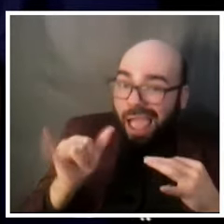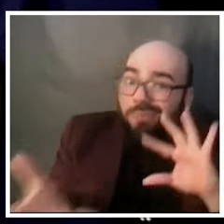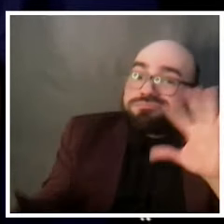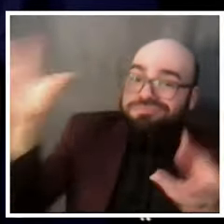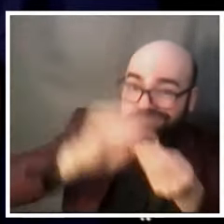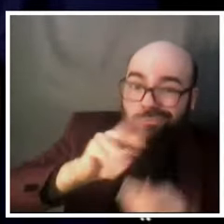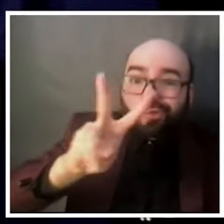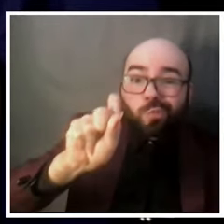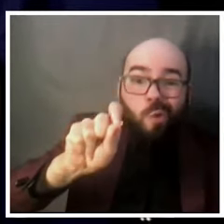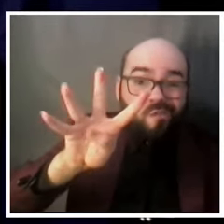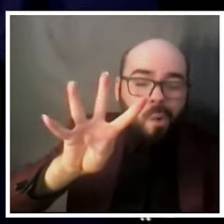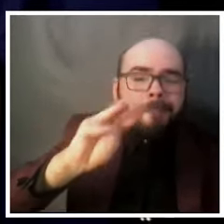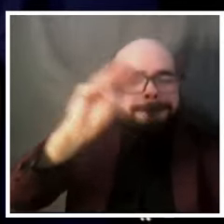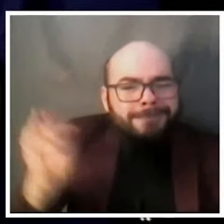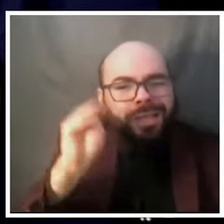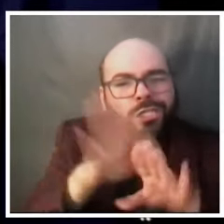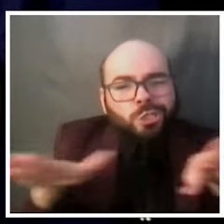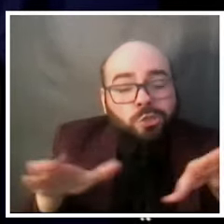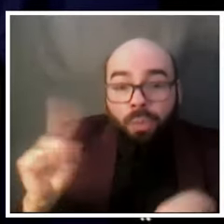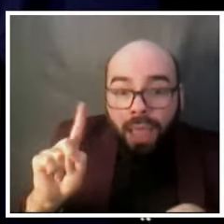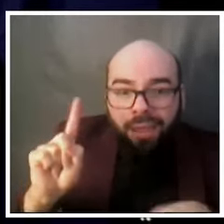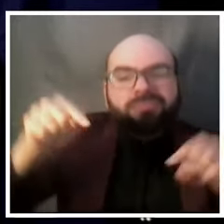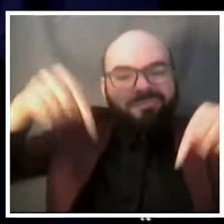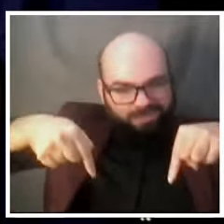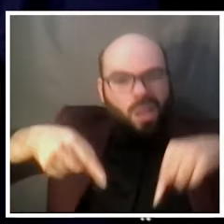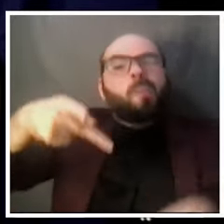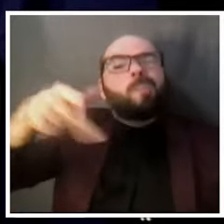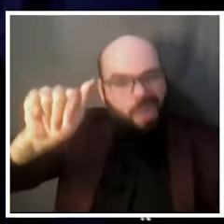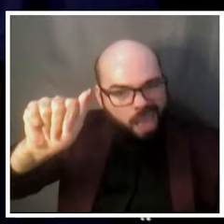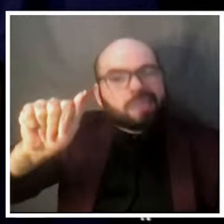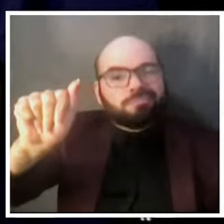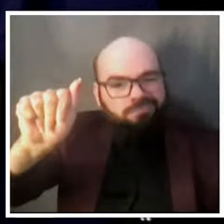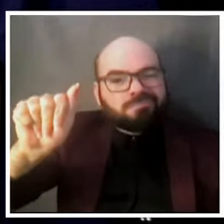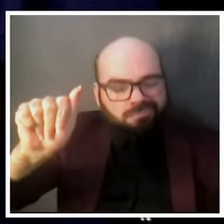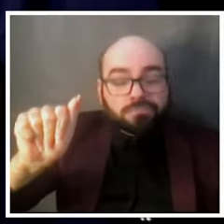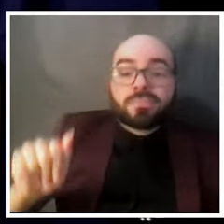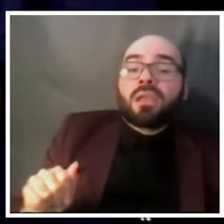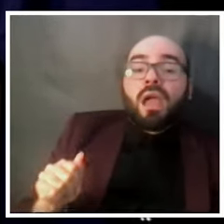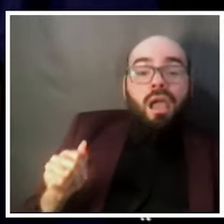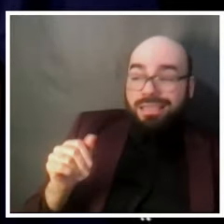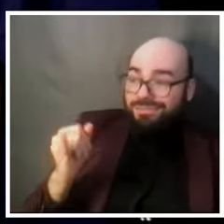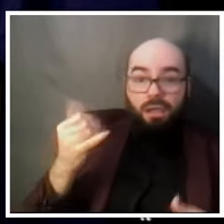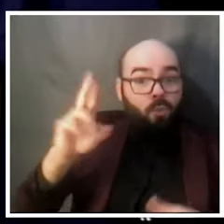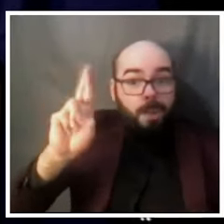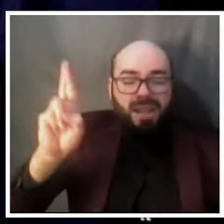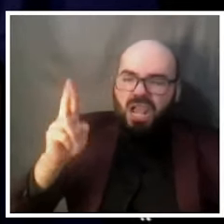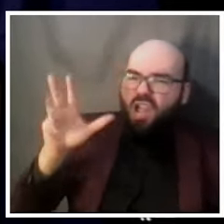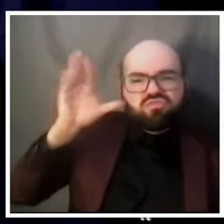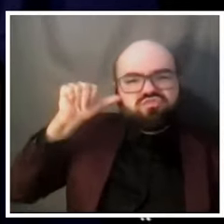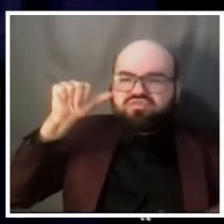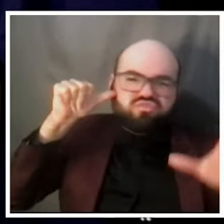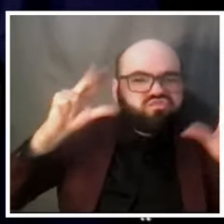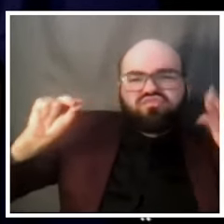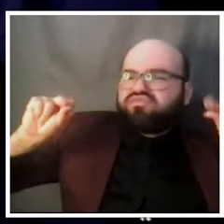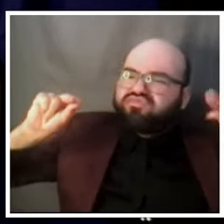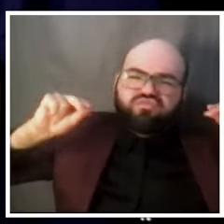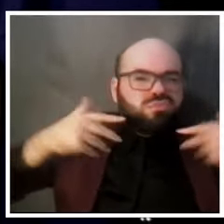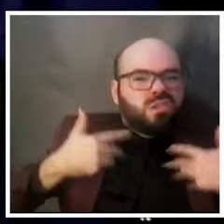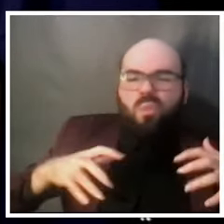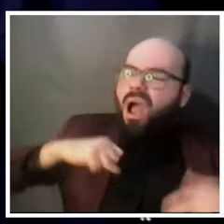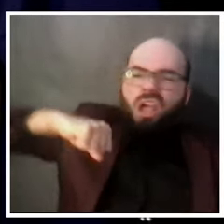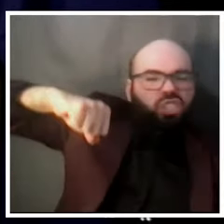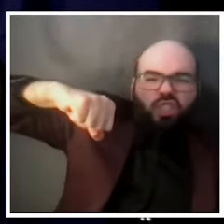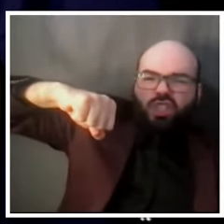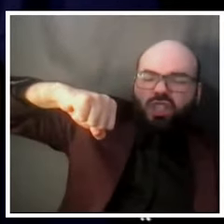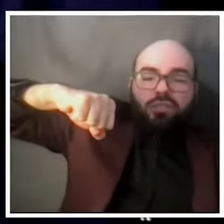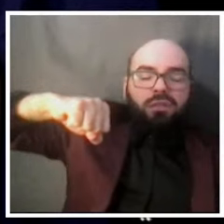in Pennsylvania. Republicans refused to extend it, which raised taxes on working families. I